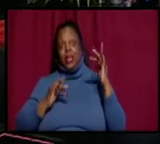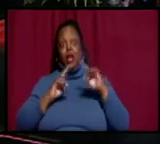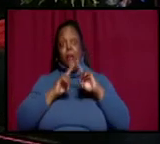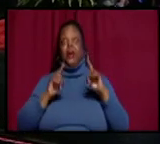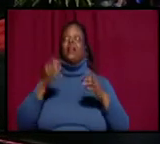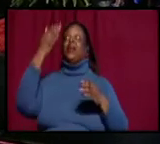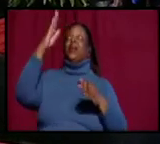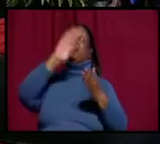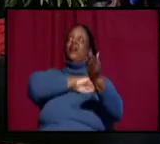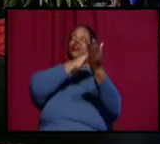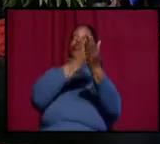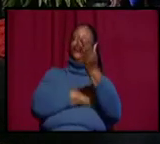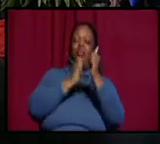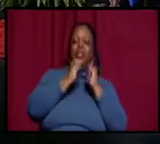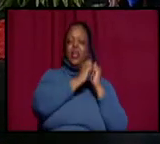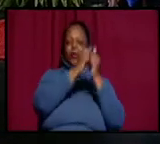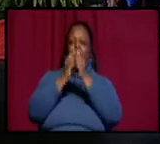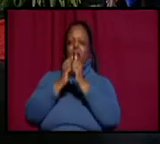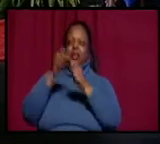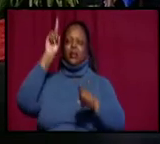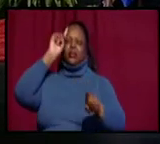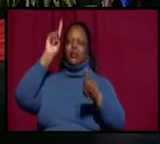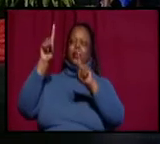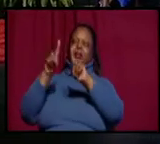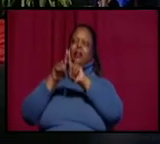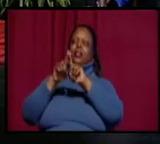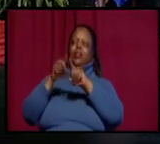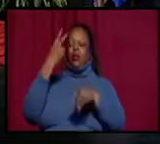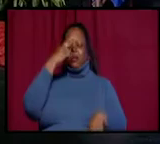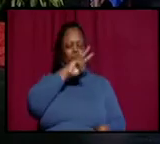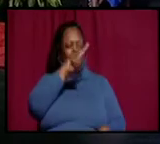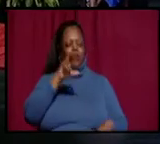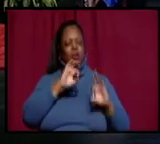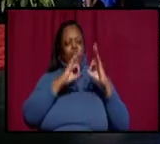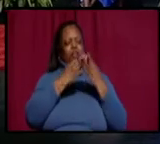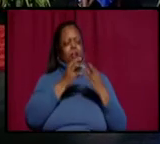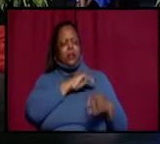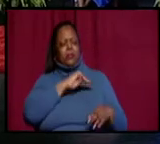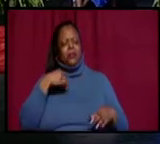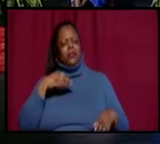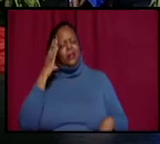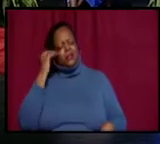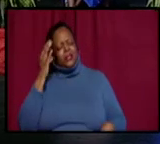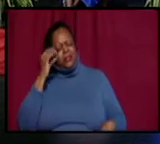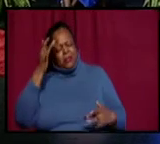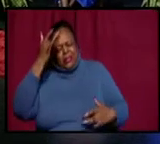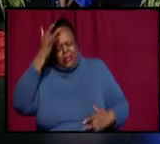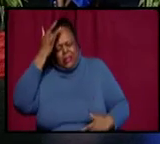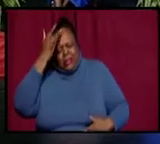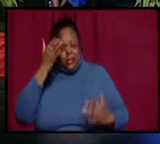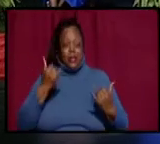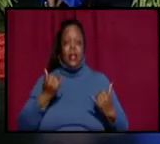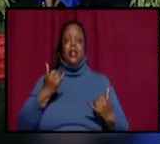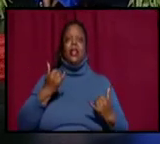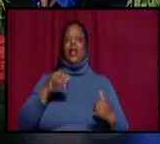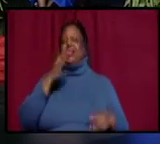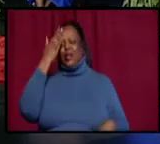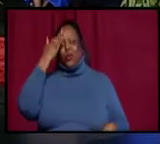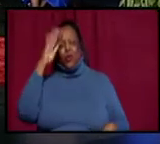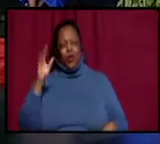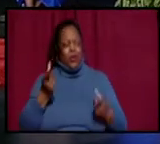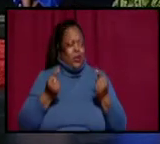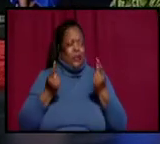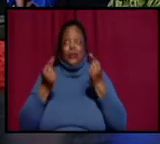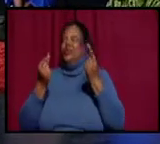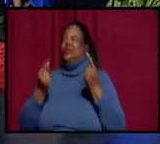in unity and in oneness. Lord, look on those family members that are facing sickness tonight and they don't know what